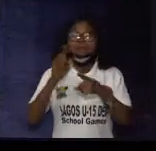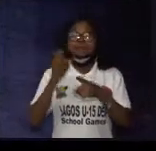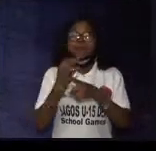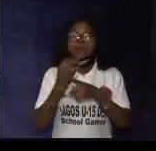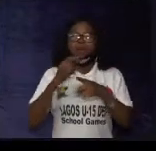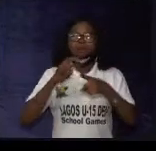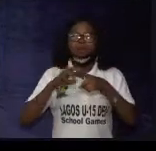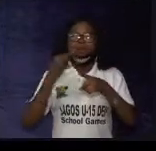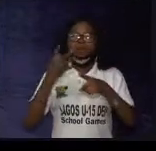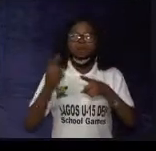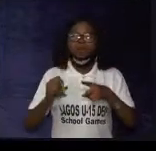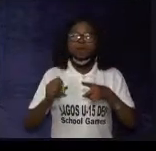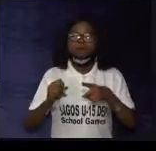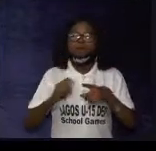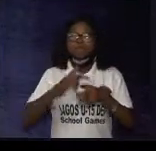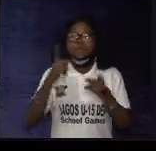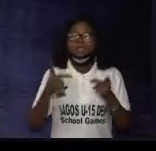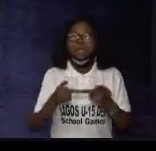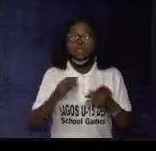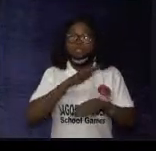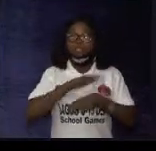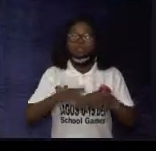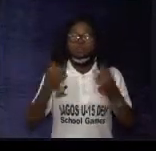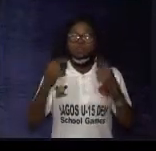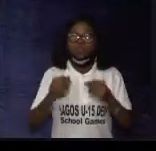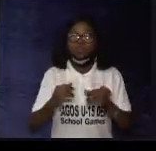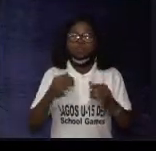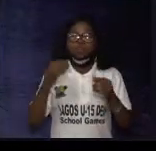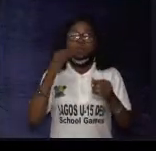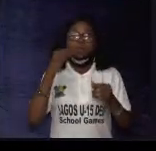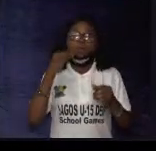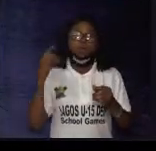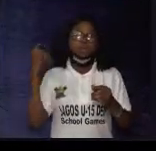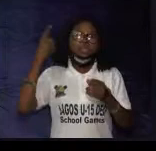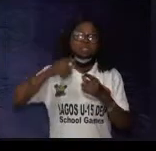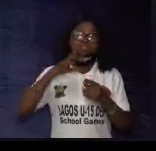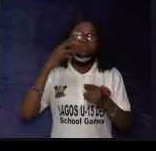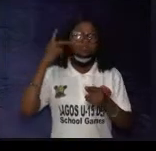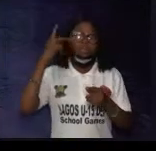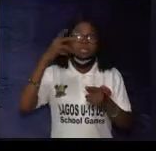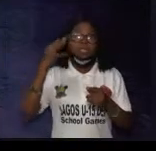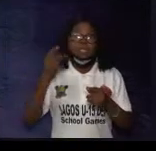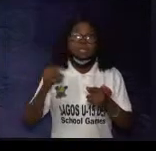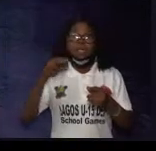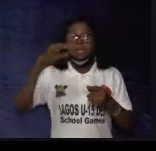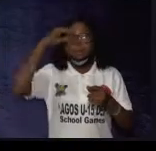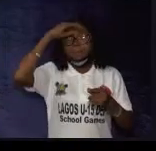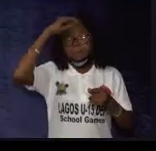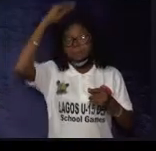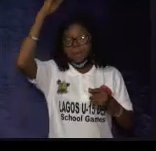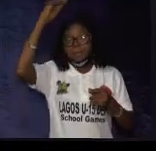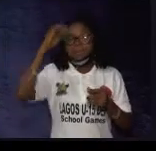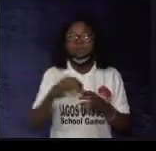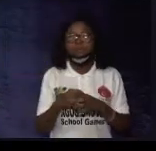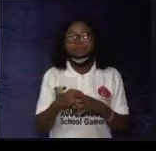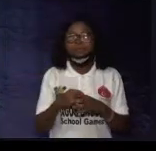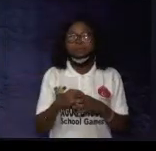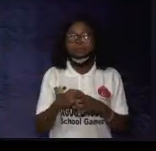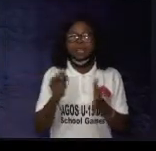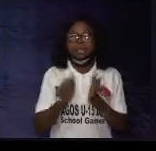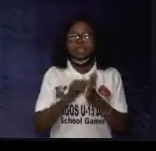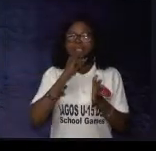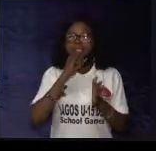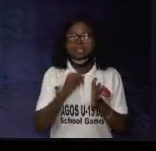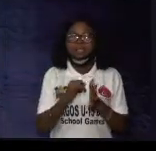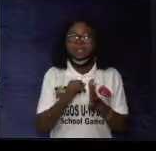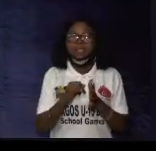place. Do not come home until you see the man. Do not come home until you see the